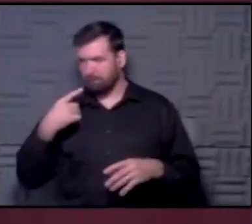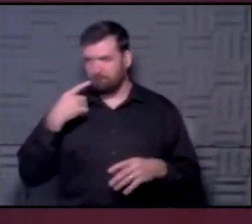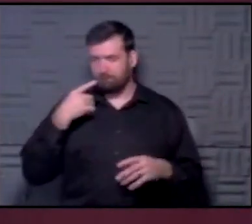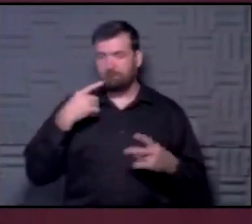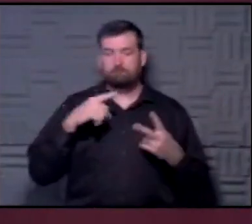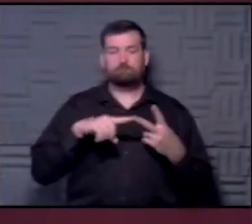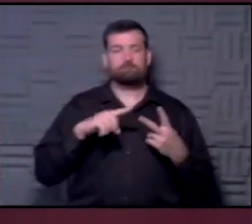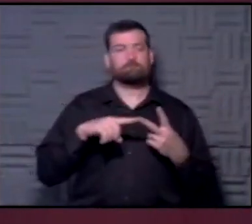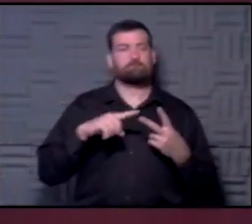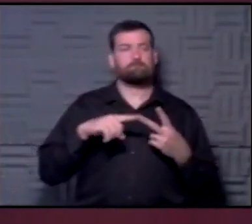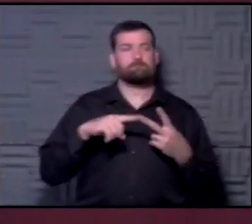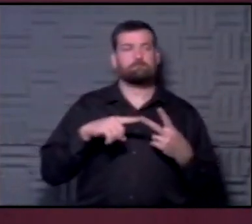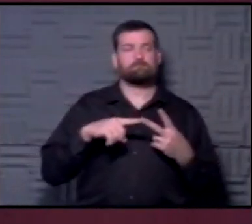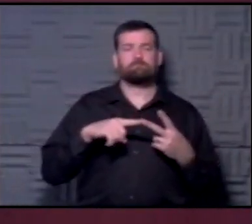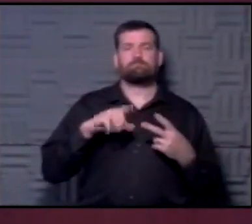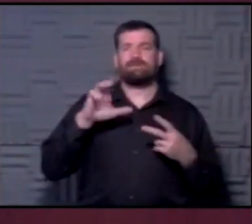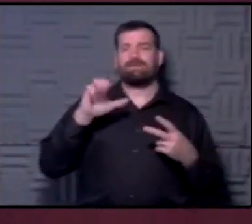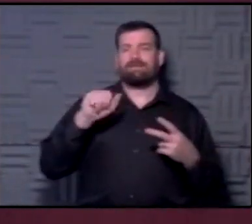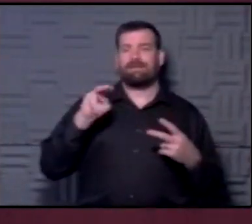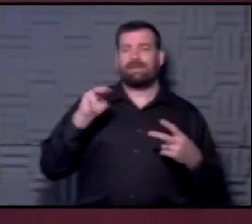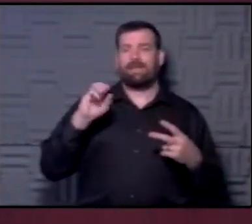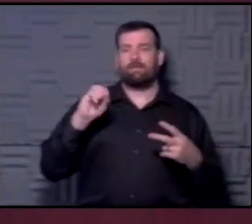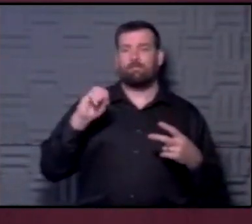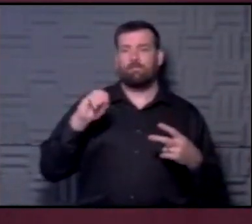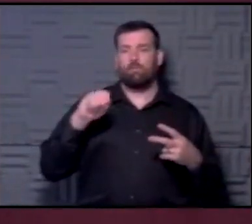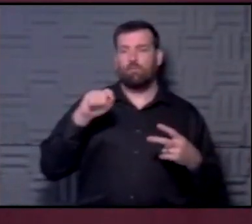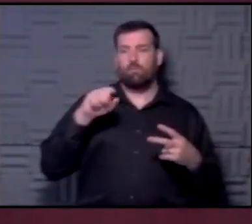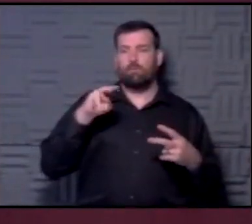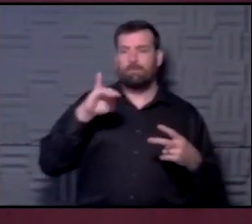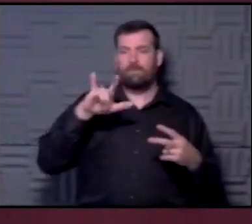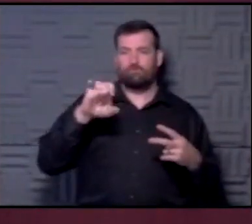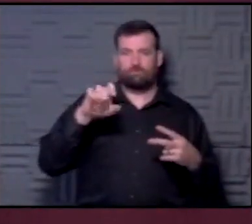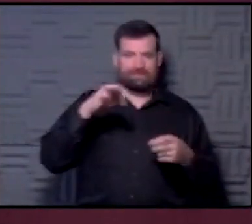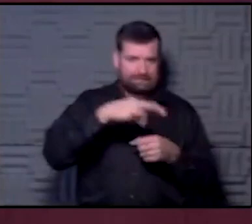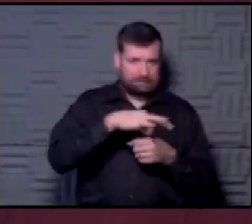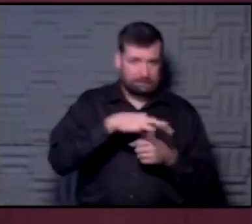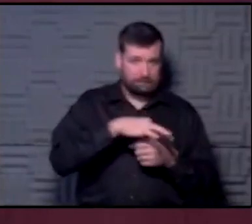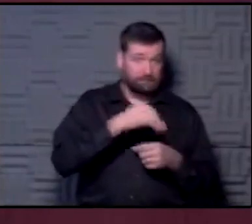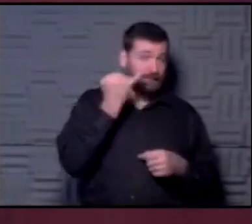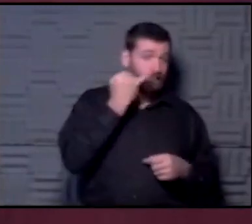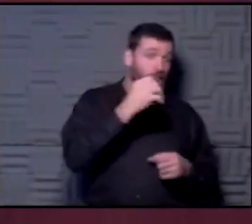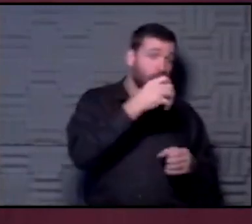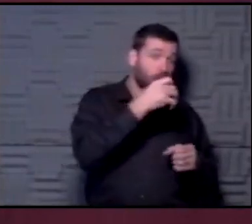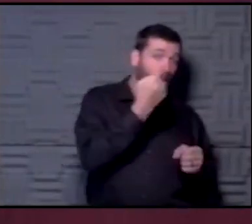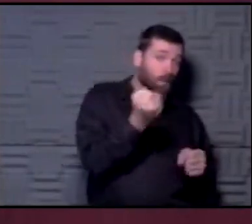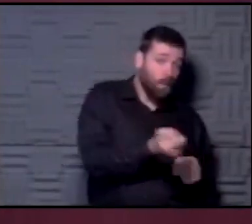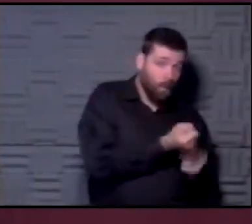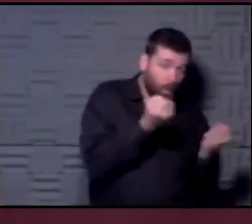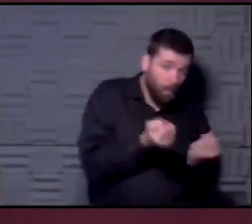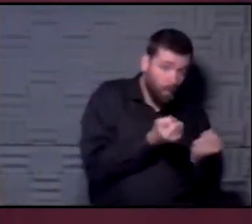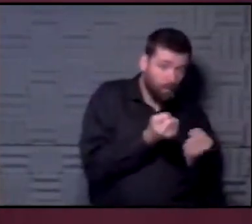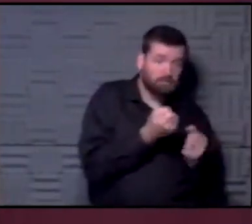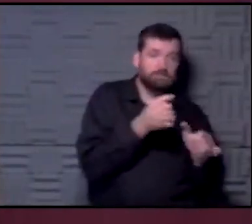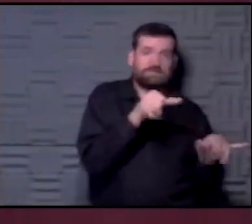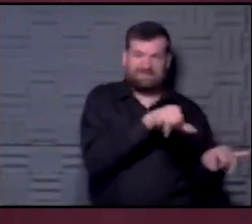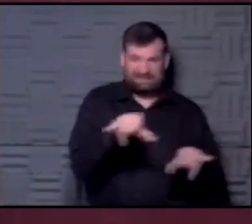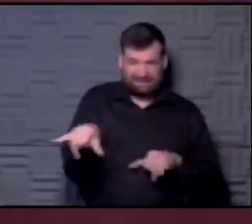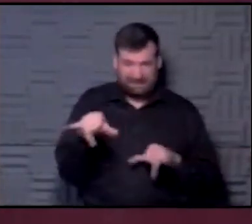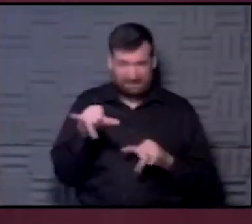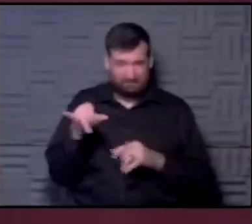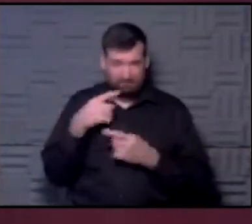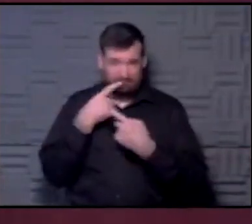And then the other one is with the chamomile teas, can you drink it cold? Does it have the same effect? First